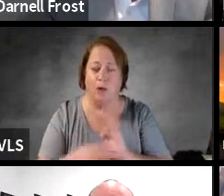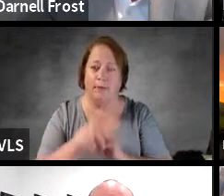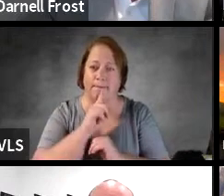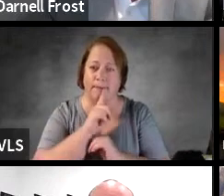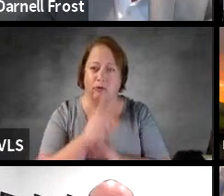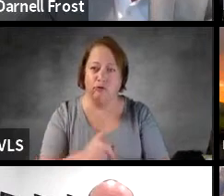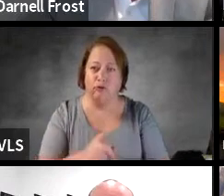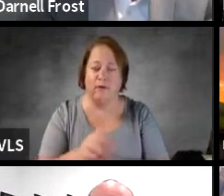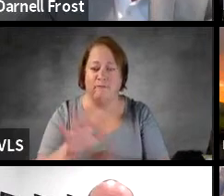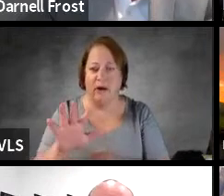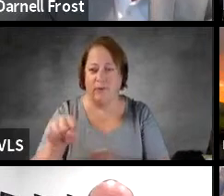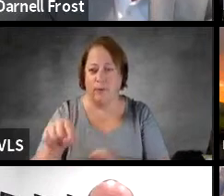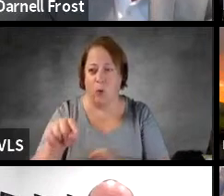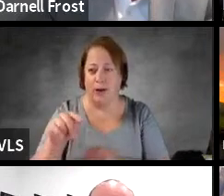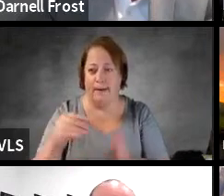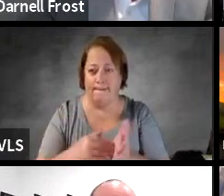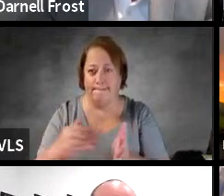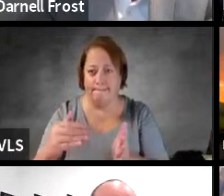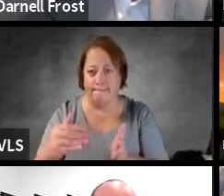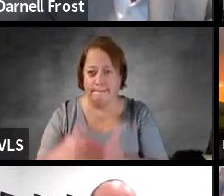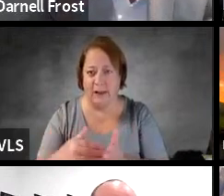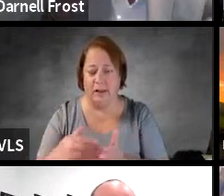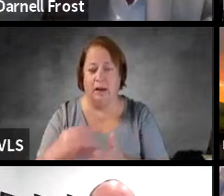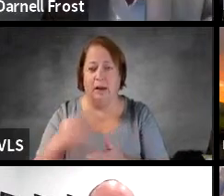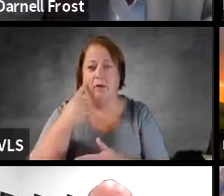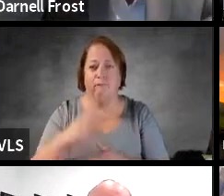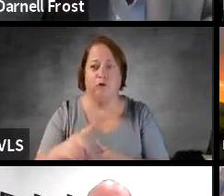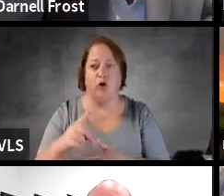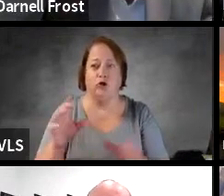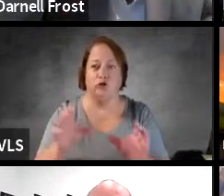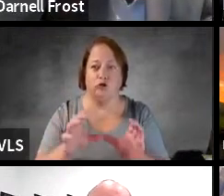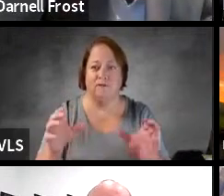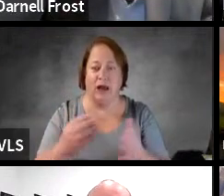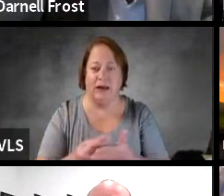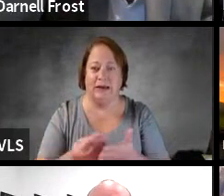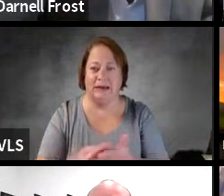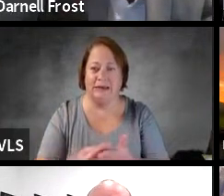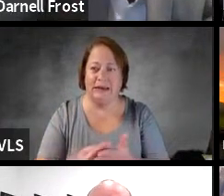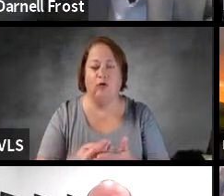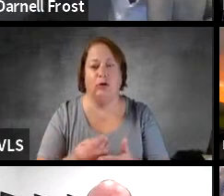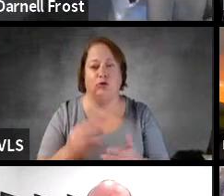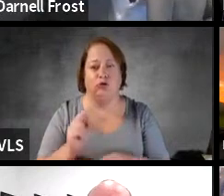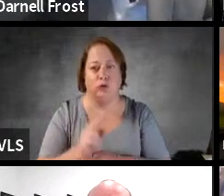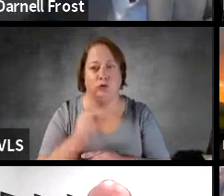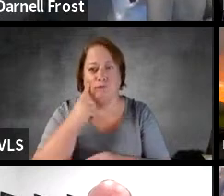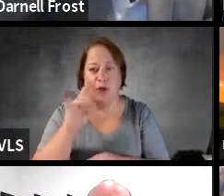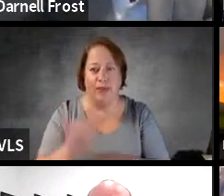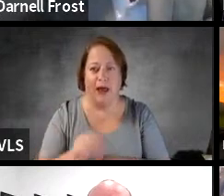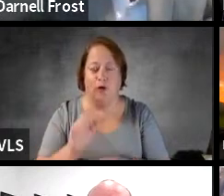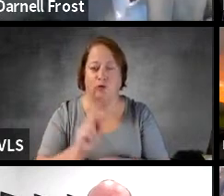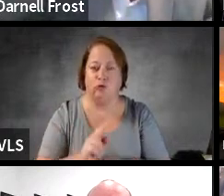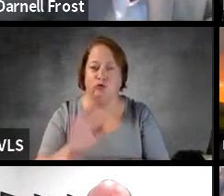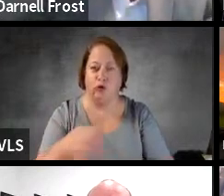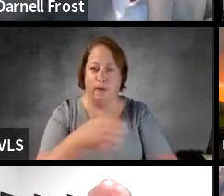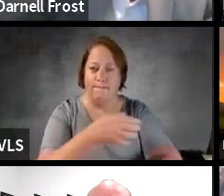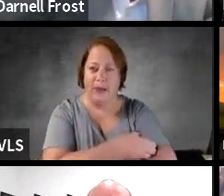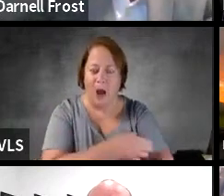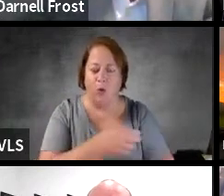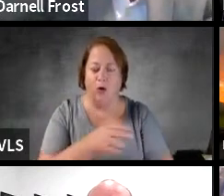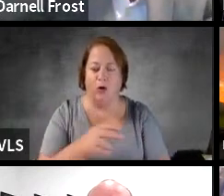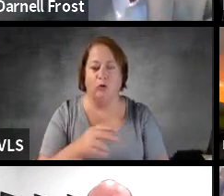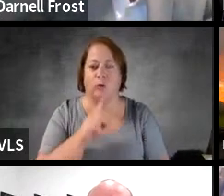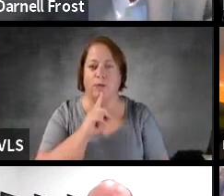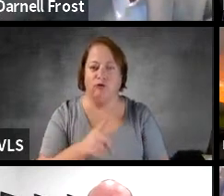that $5 million they approve for certified salaries is used for this purpose, and to use your power of oversight to